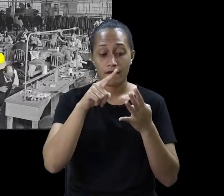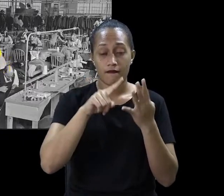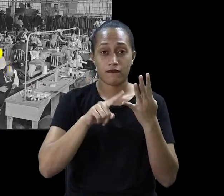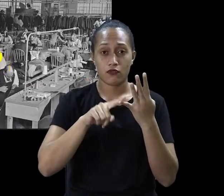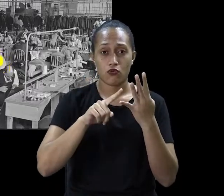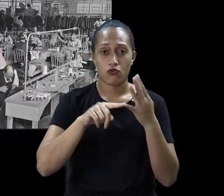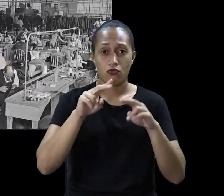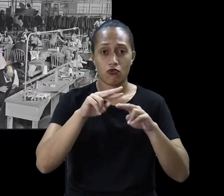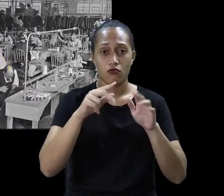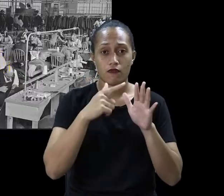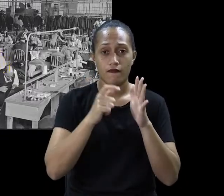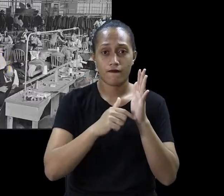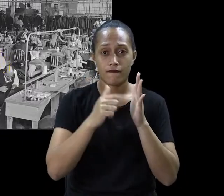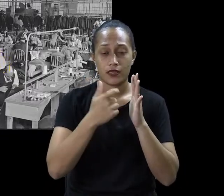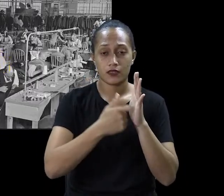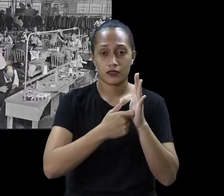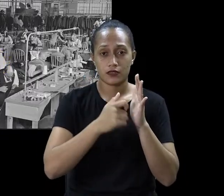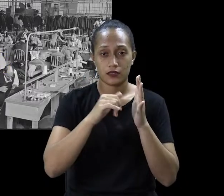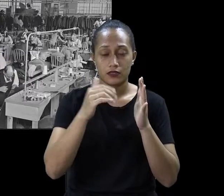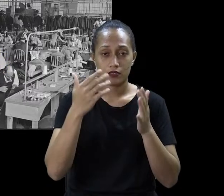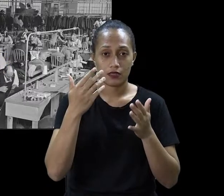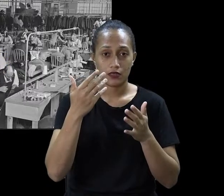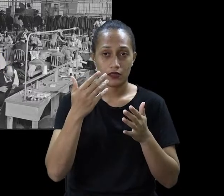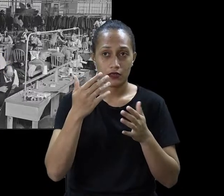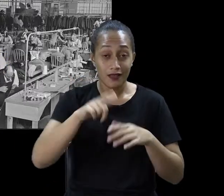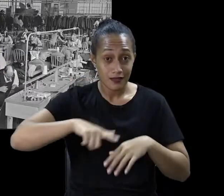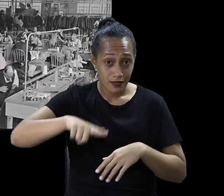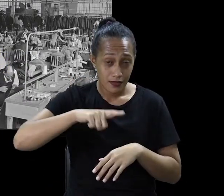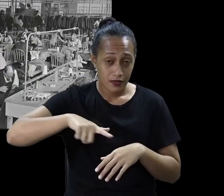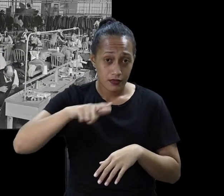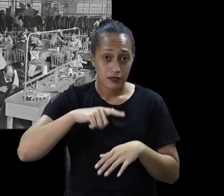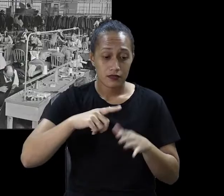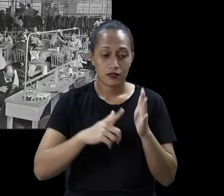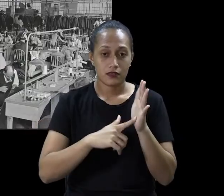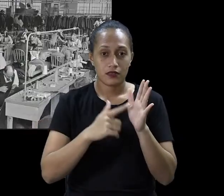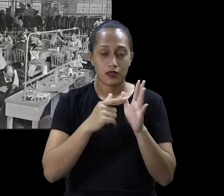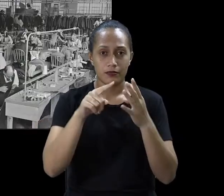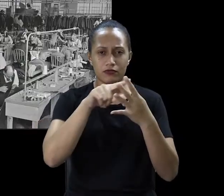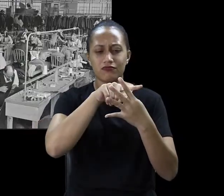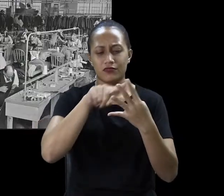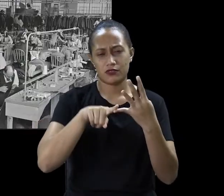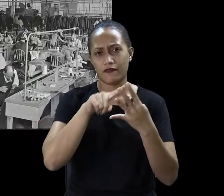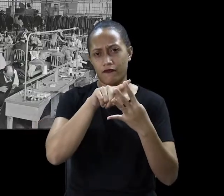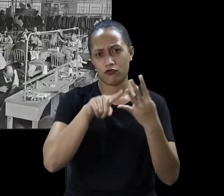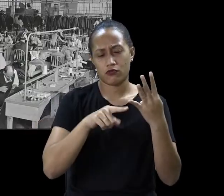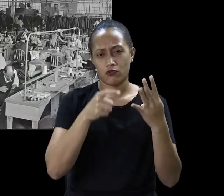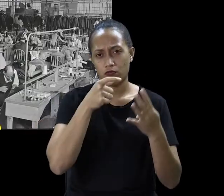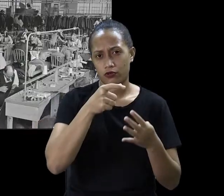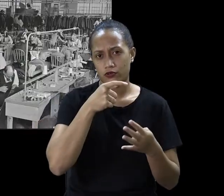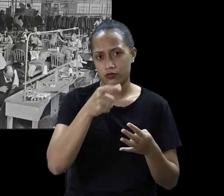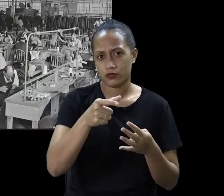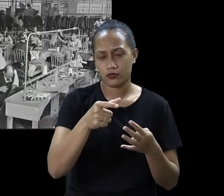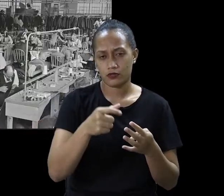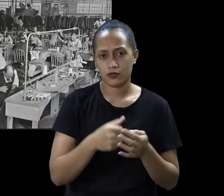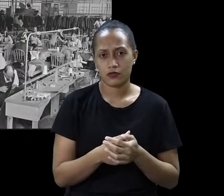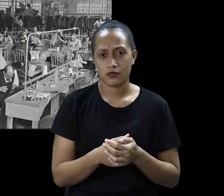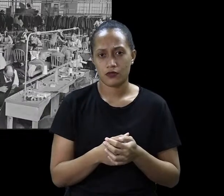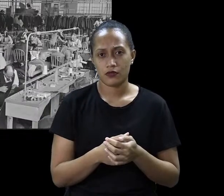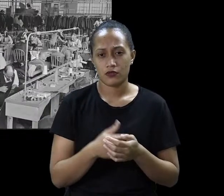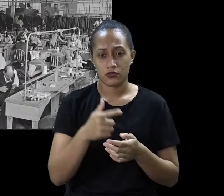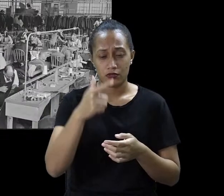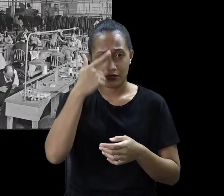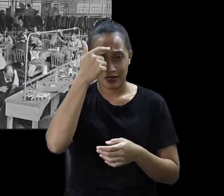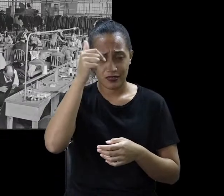maybe 100 years ago. Even there, they needed land on which to build the factory. So this floor is sitting on